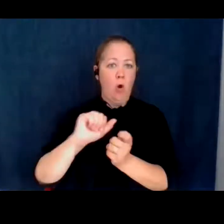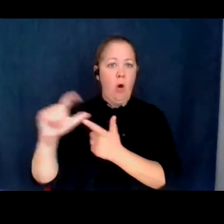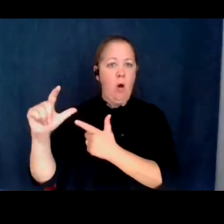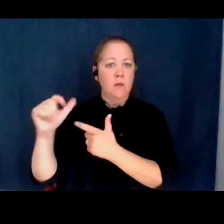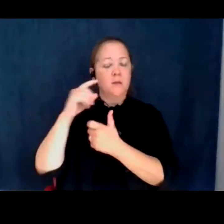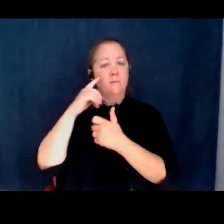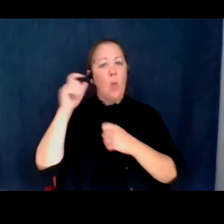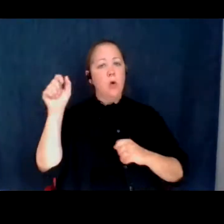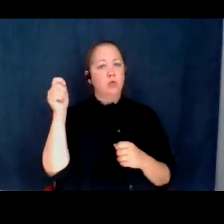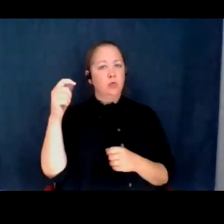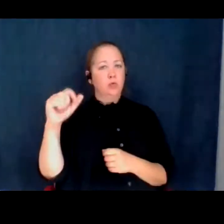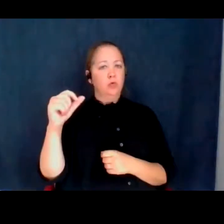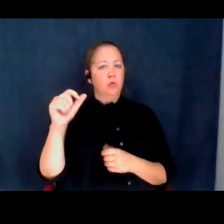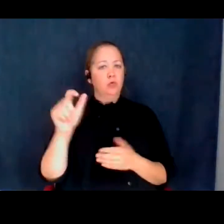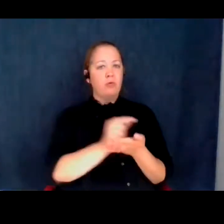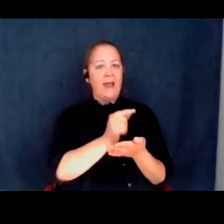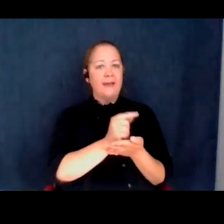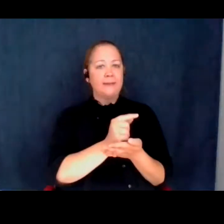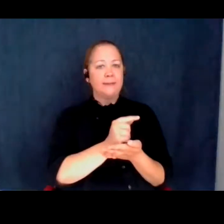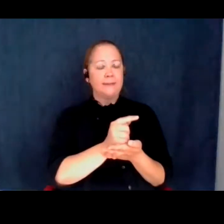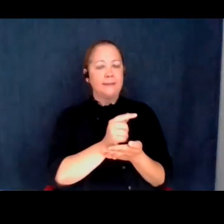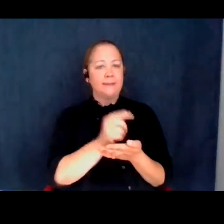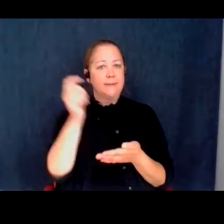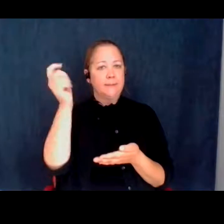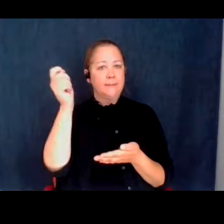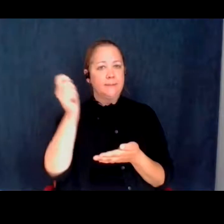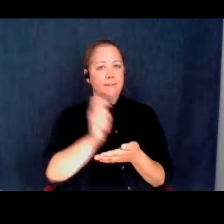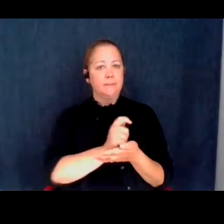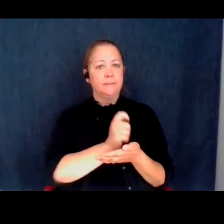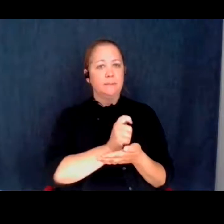our alumni who return home,